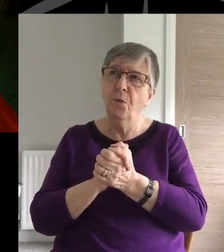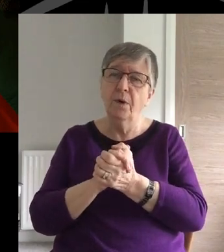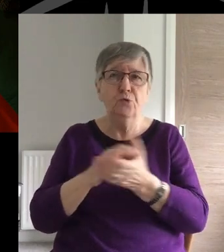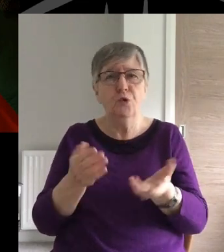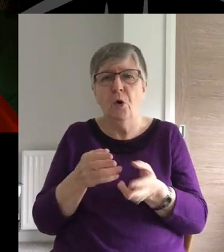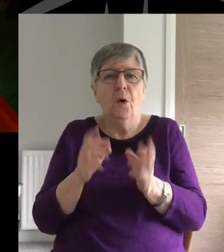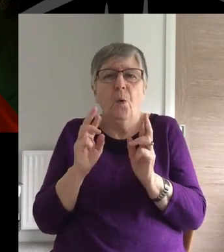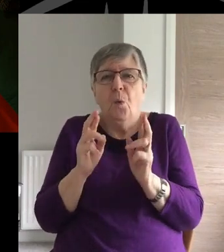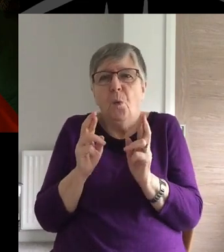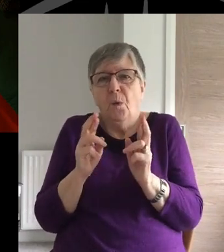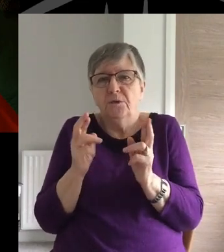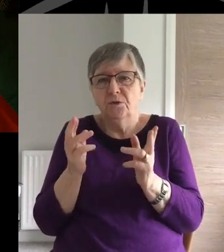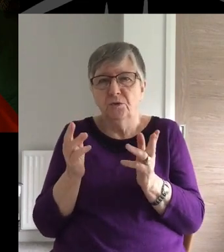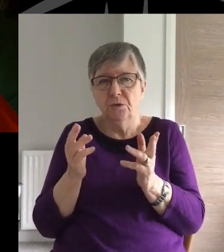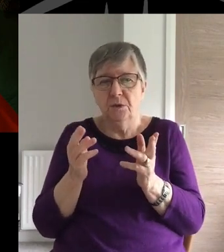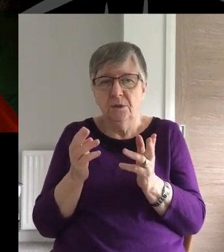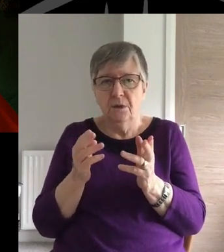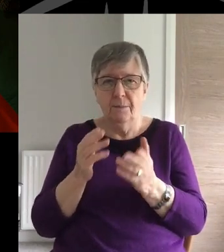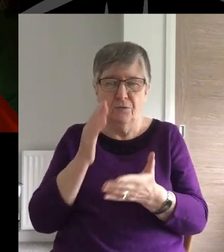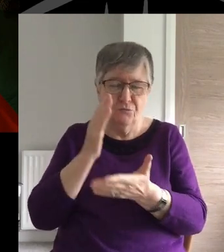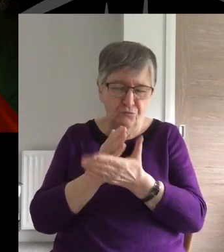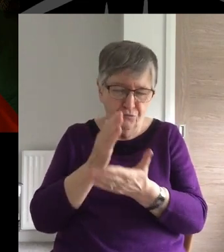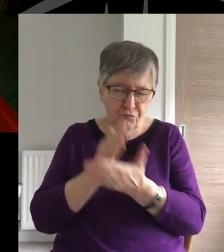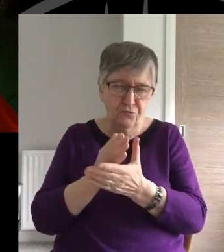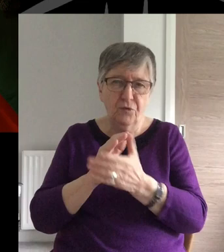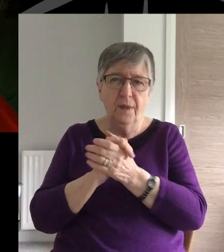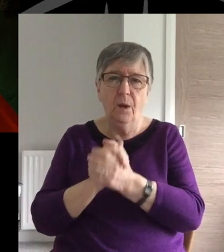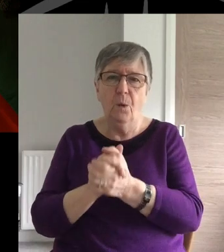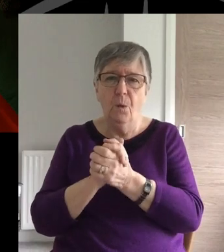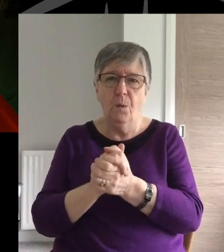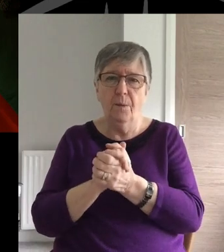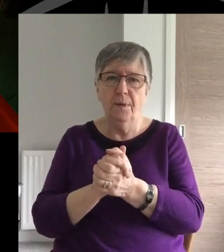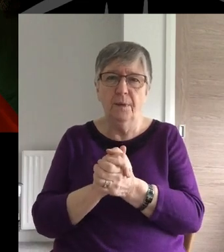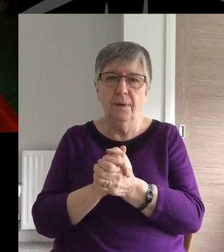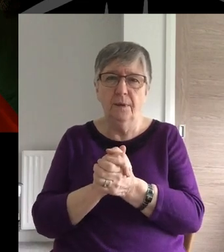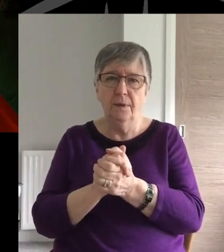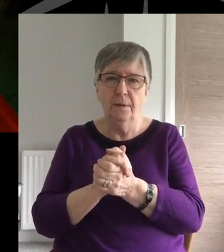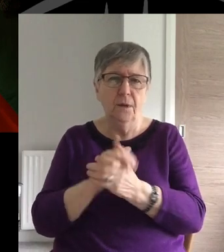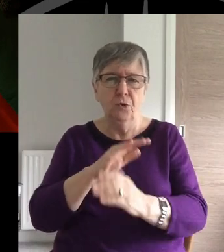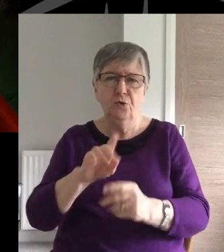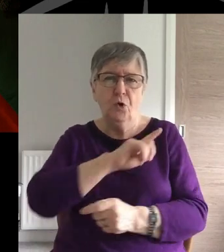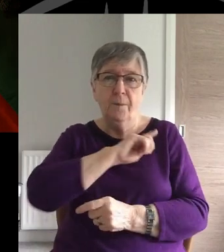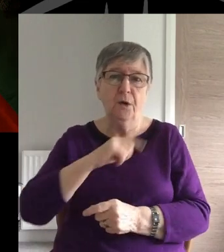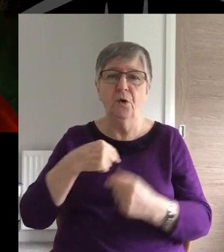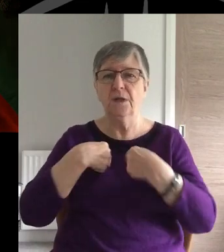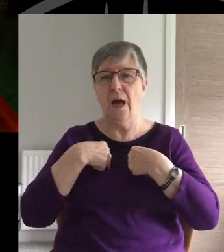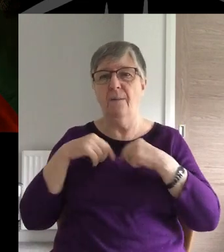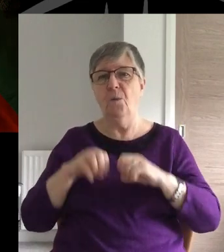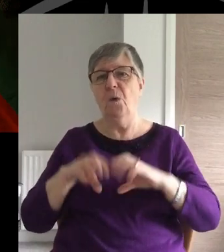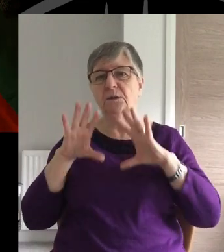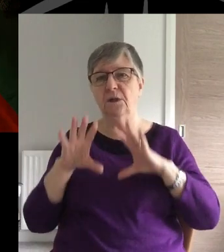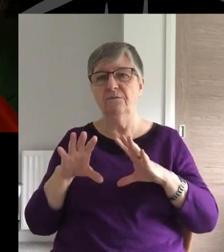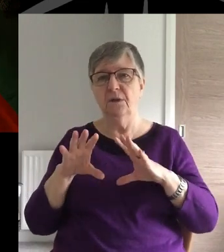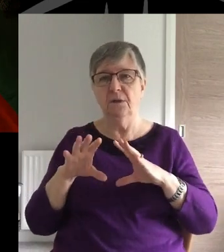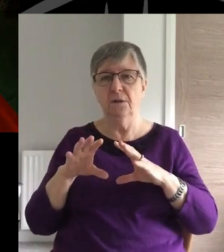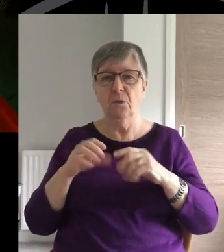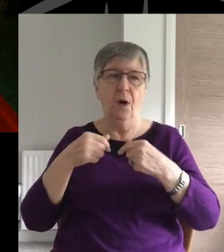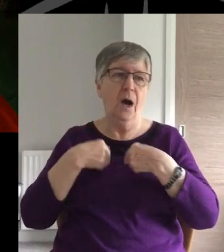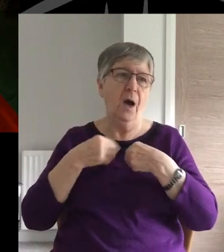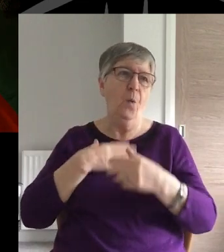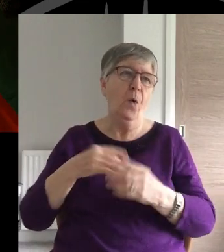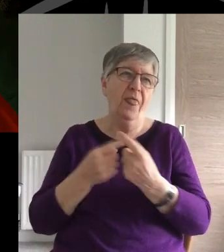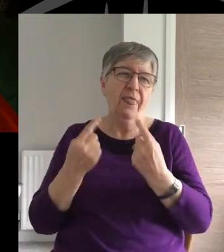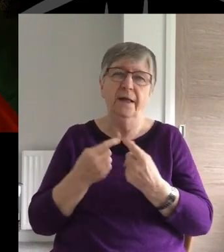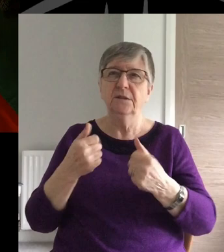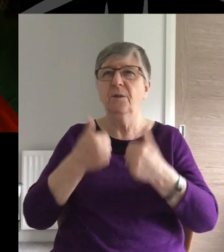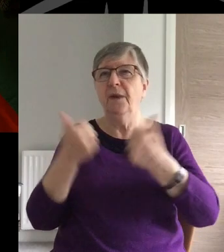not in presumptuousness, but truly hope, not because we're wonderful, not because we want things